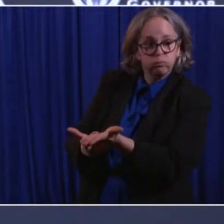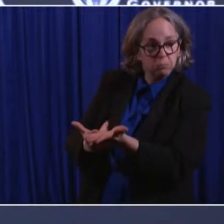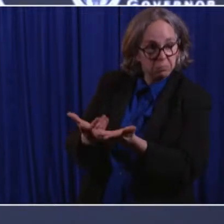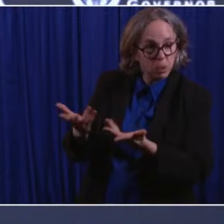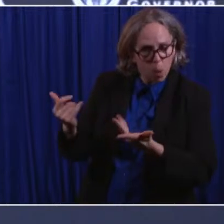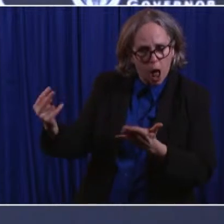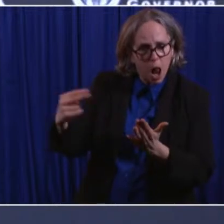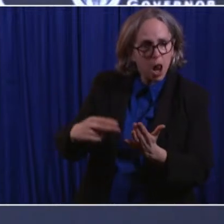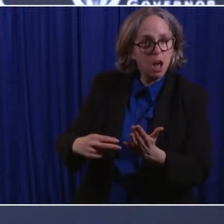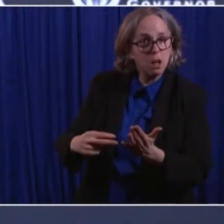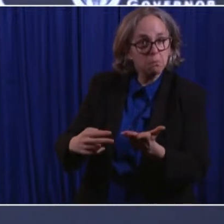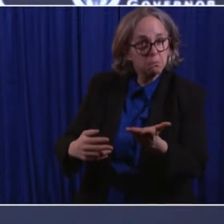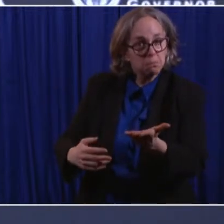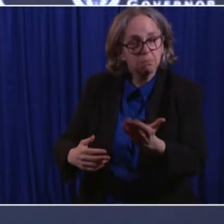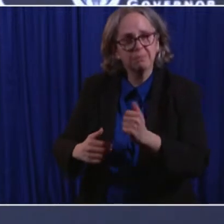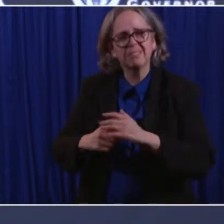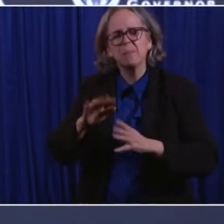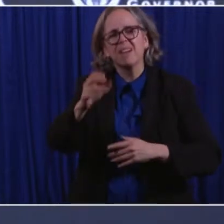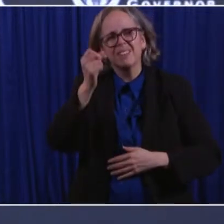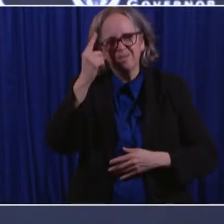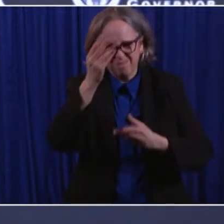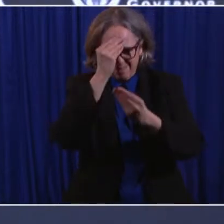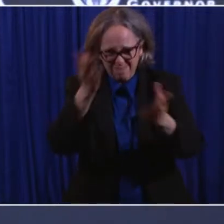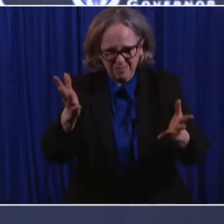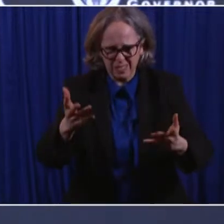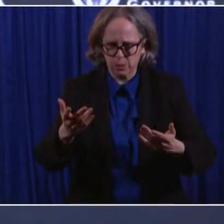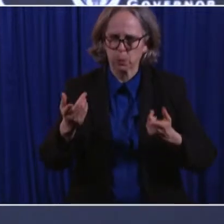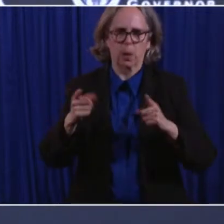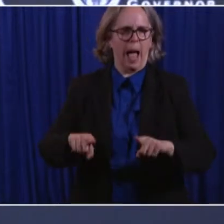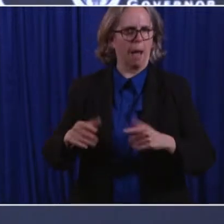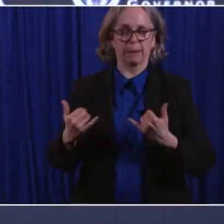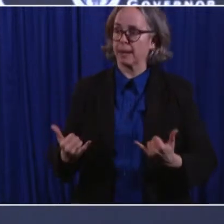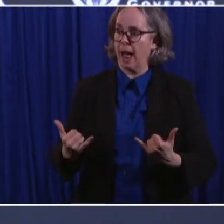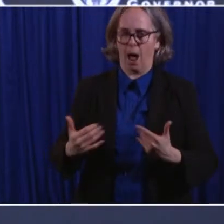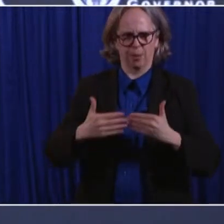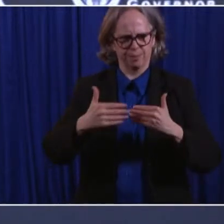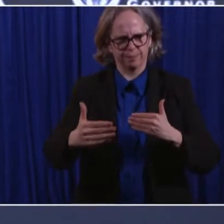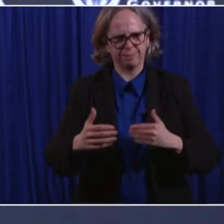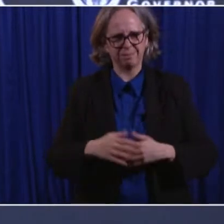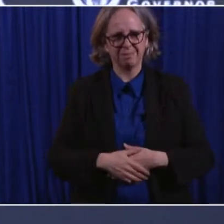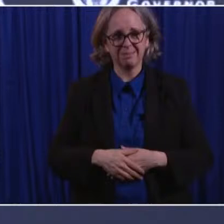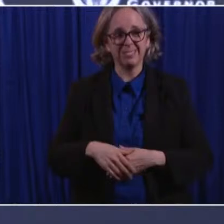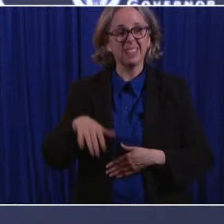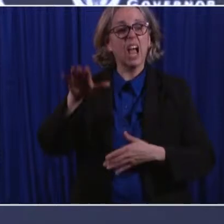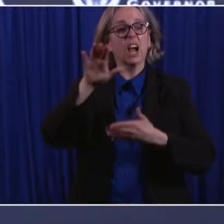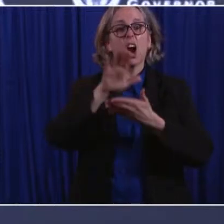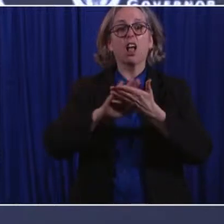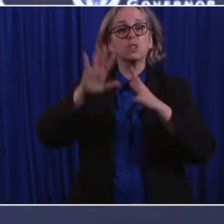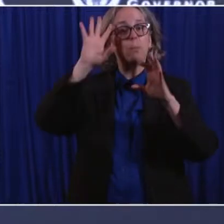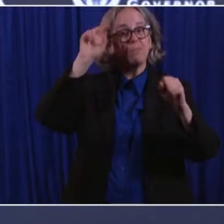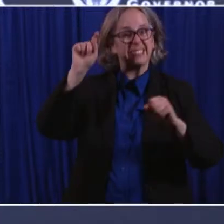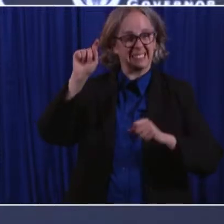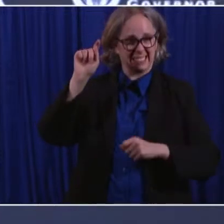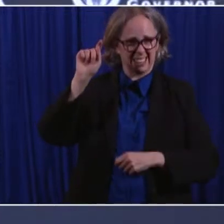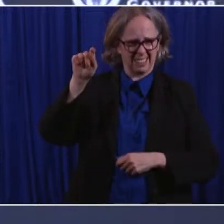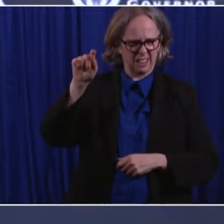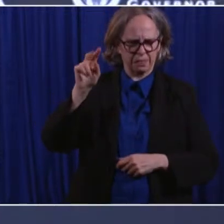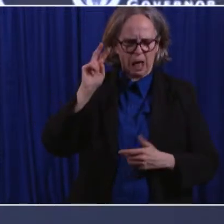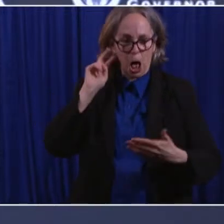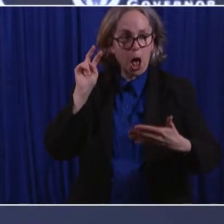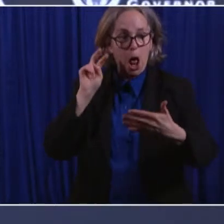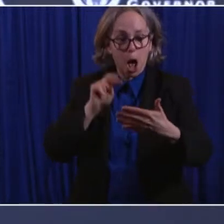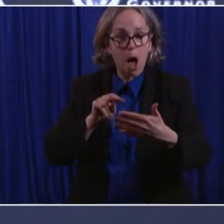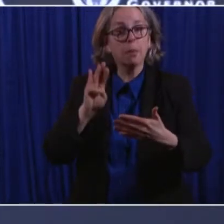mean, here's what's happening. College presidents now are looking at this and saying, state universities are shaking their heads and saying,